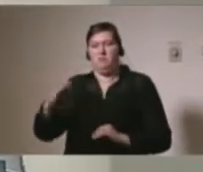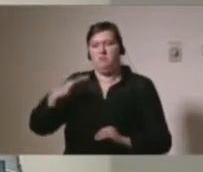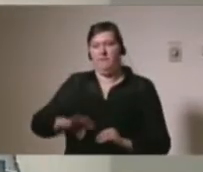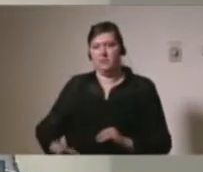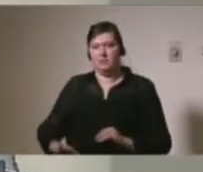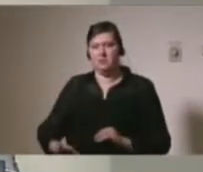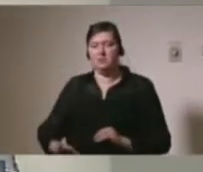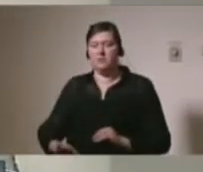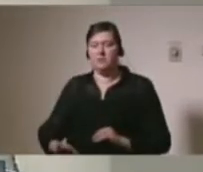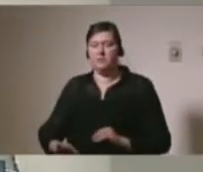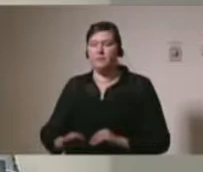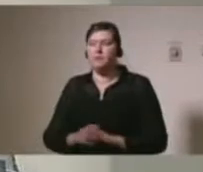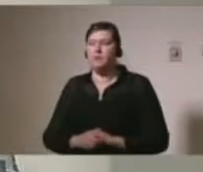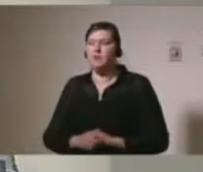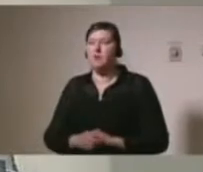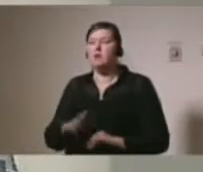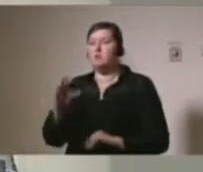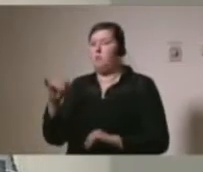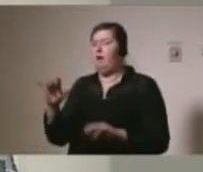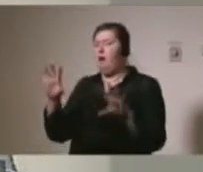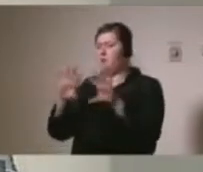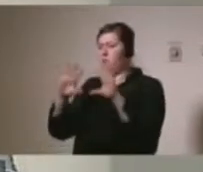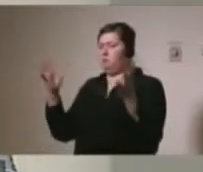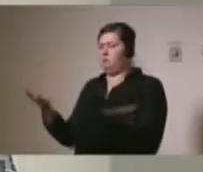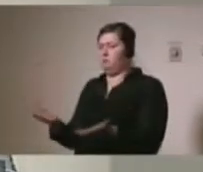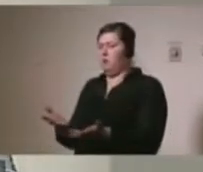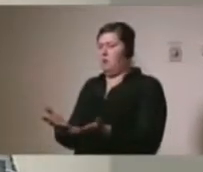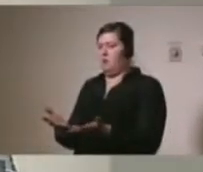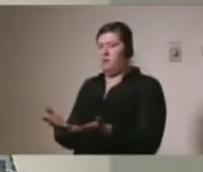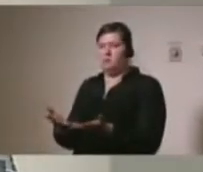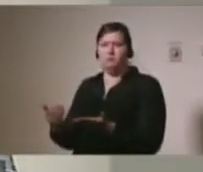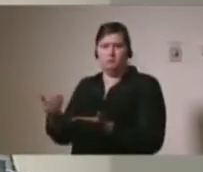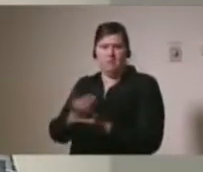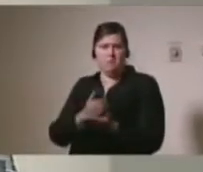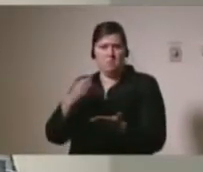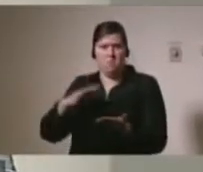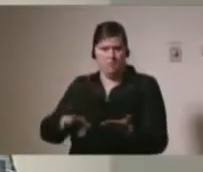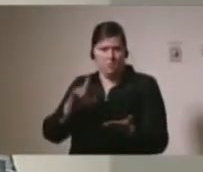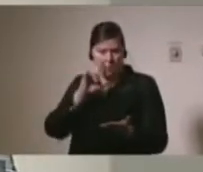profits. So you can see why my union